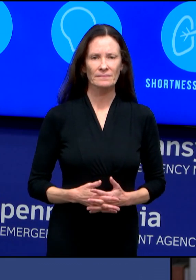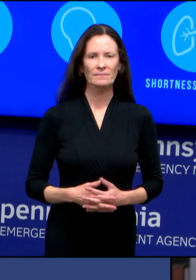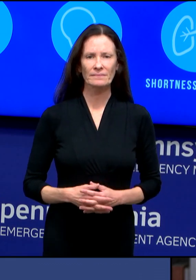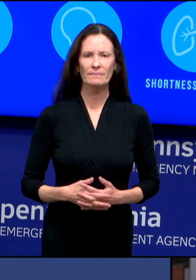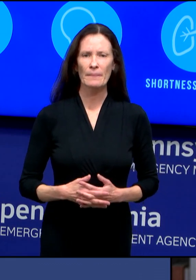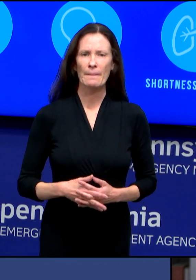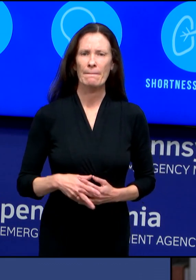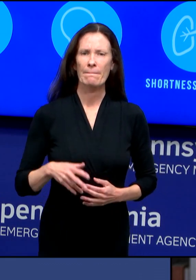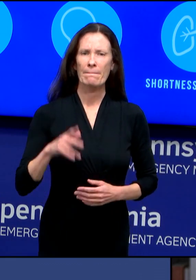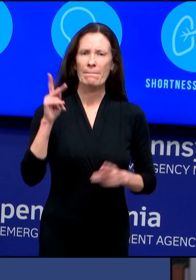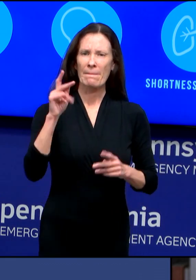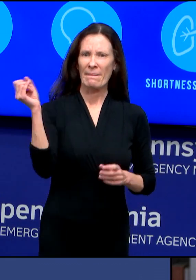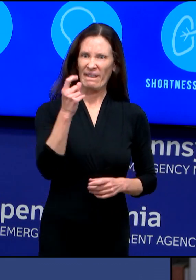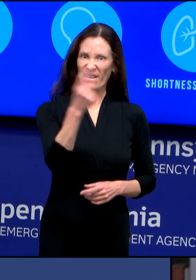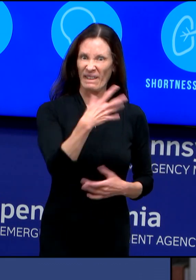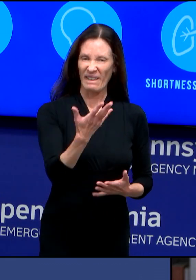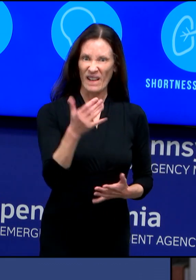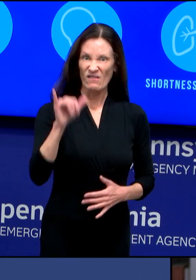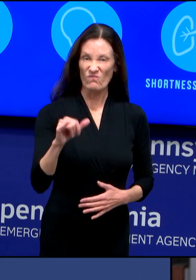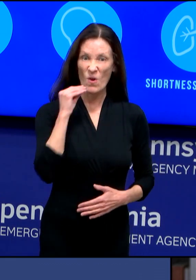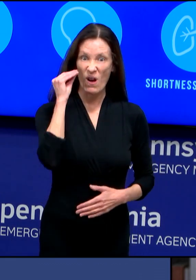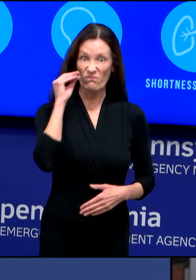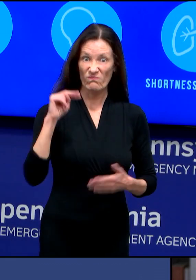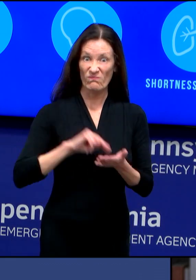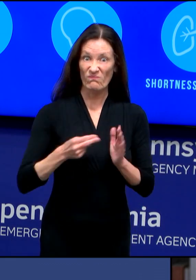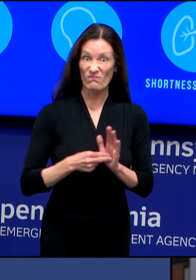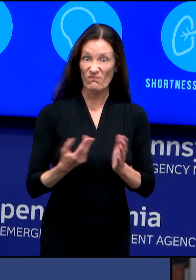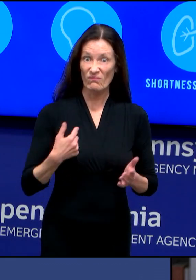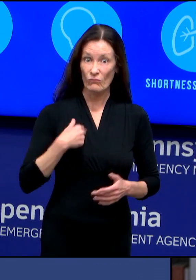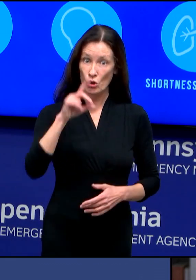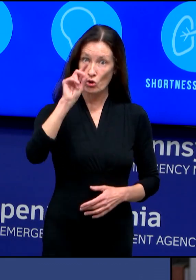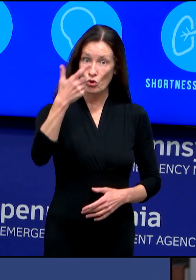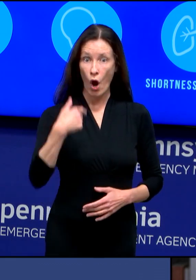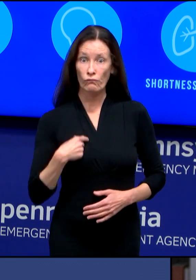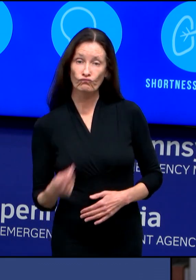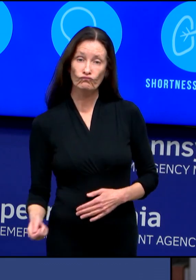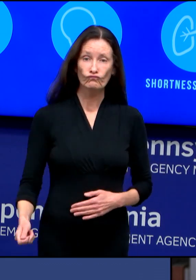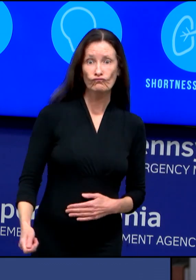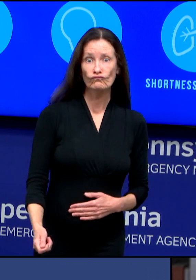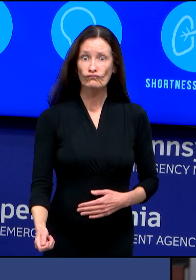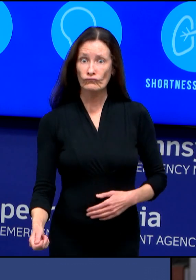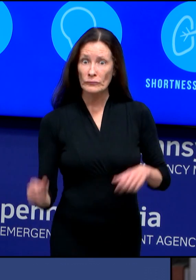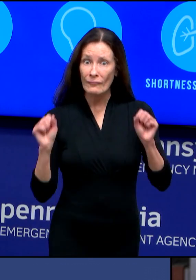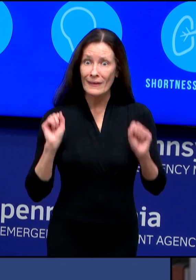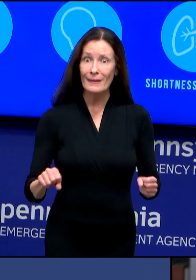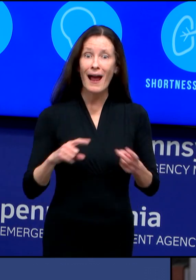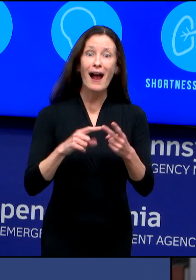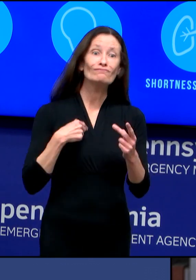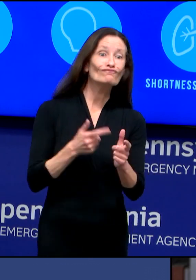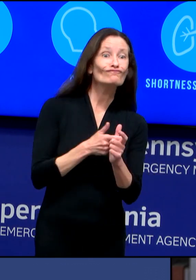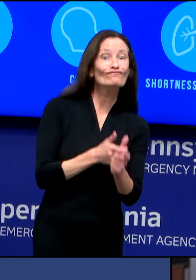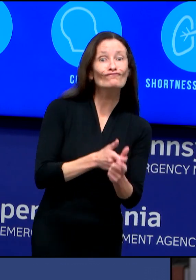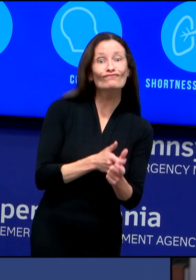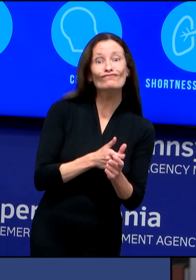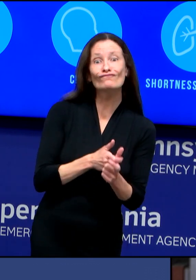their dog, or could they still go to a restaurant and get takeout?